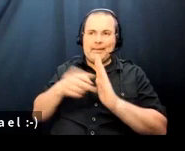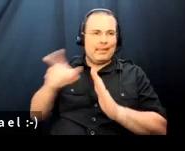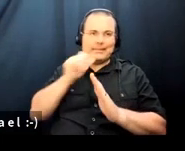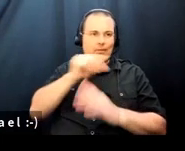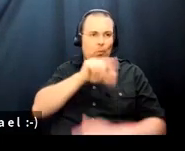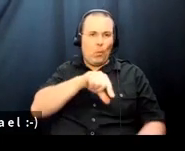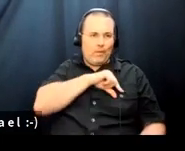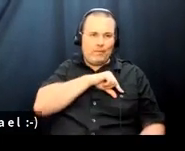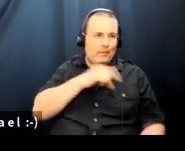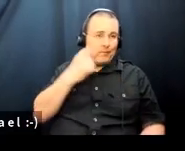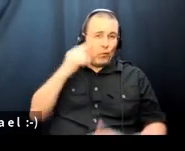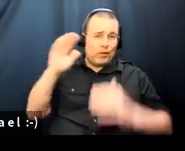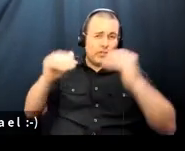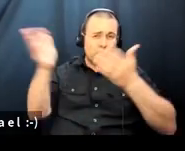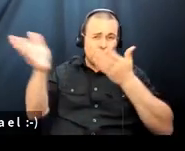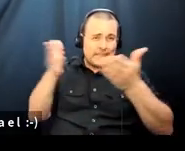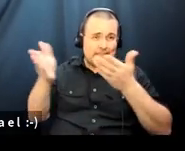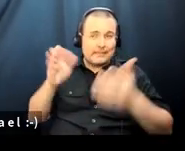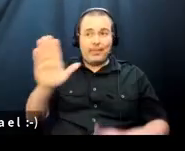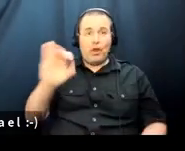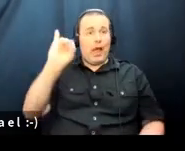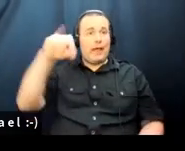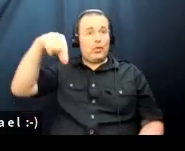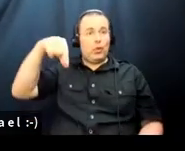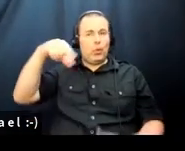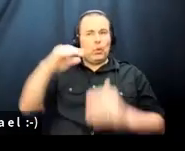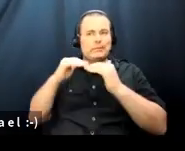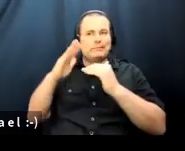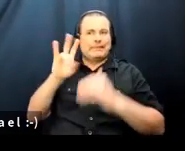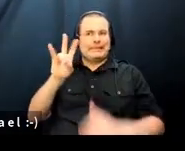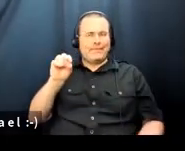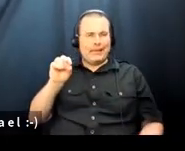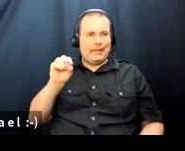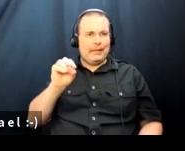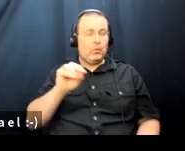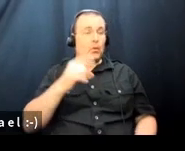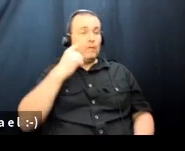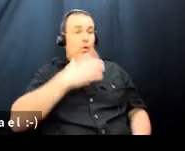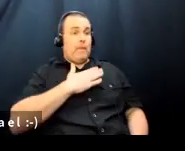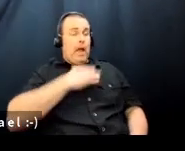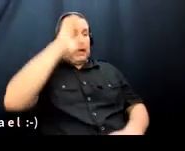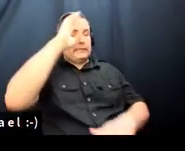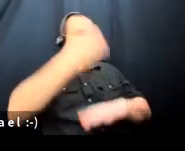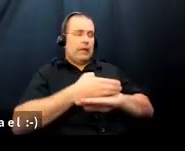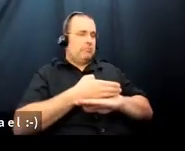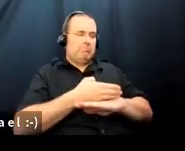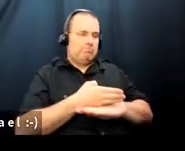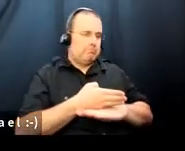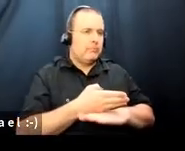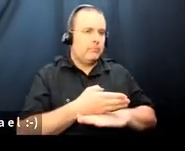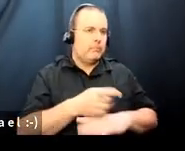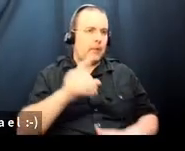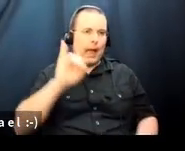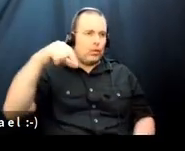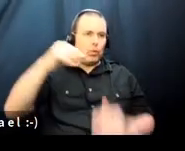70. Well, I mean, that's not true of my son. My son doesn't have an IQ below 70, but I don't think he's been cheated out of anything.